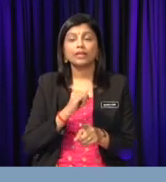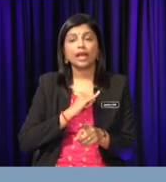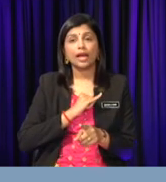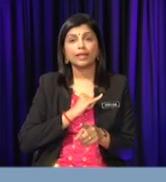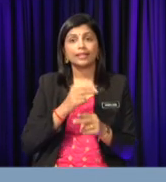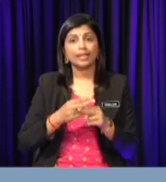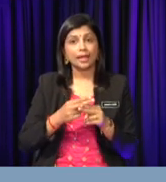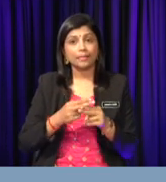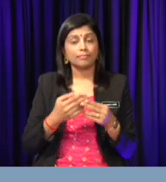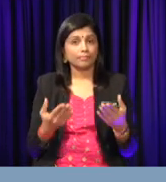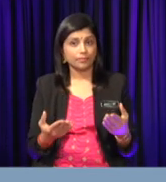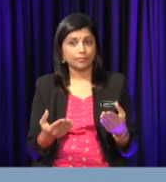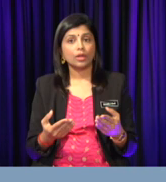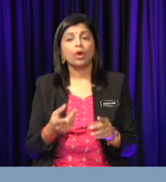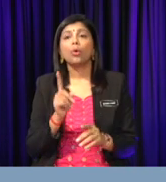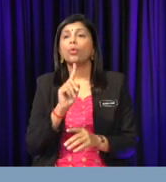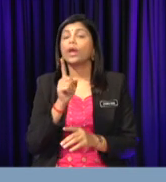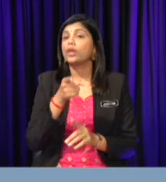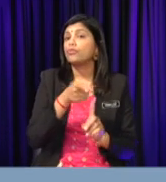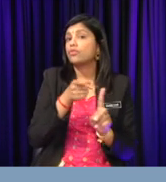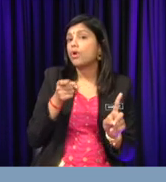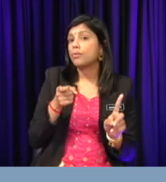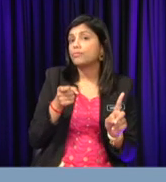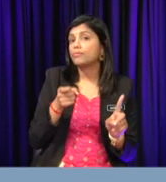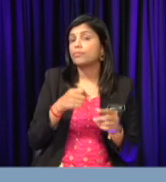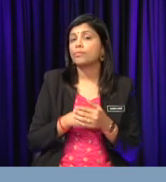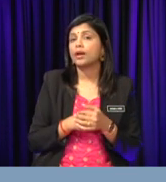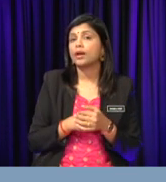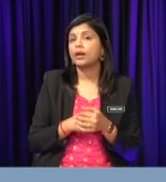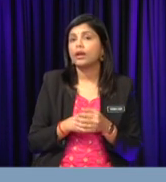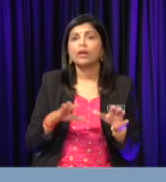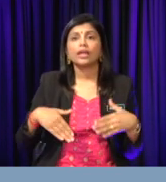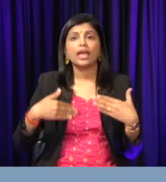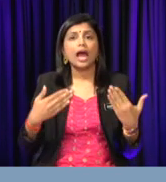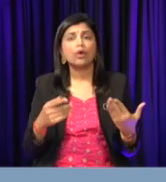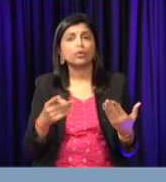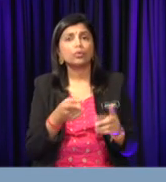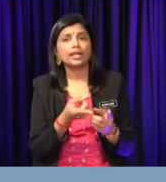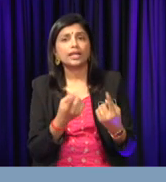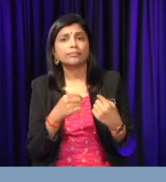I'm from Puchong, Perera. All right, thank you very much. And Candidate B, how do you come to school?